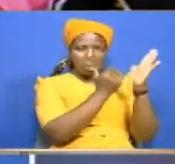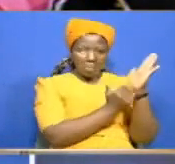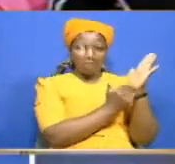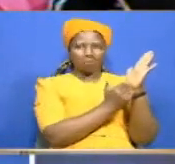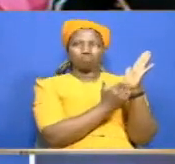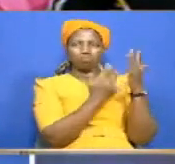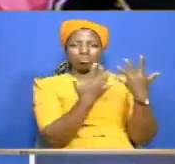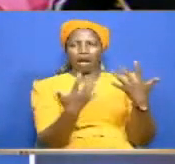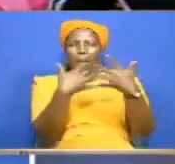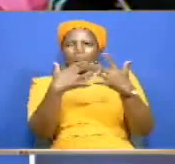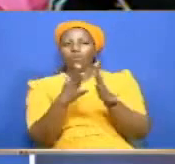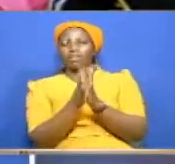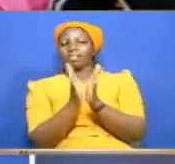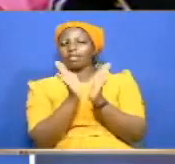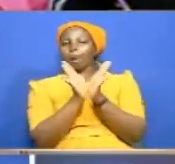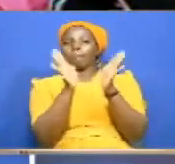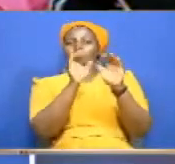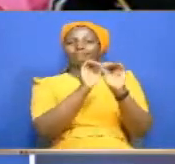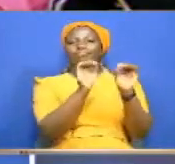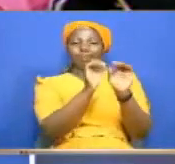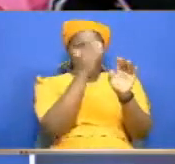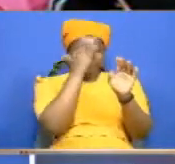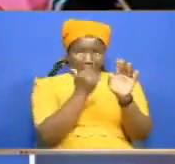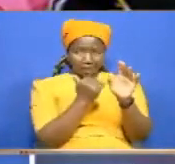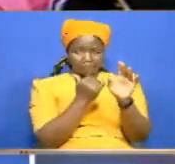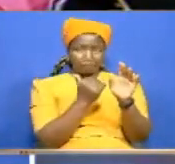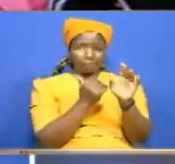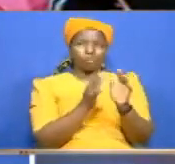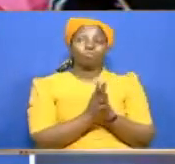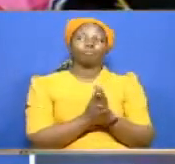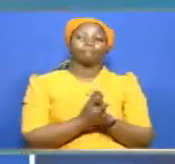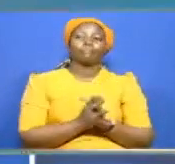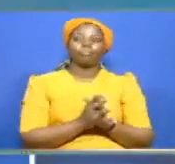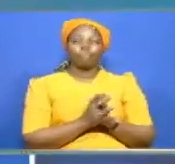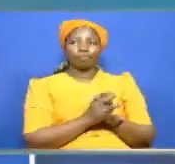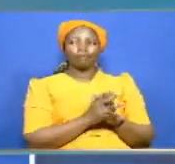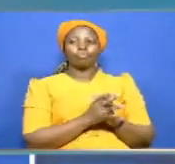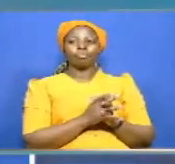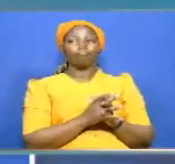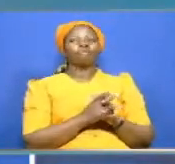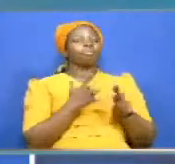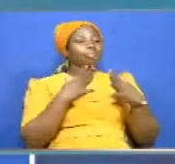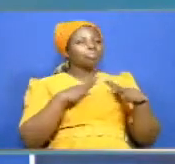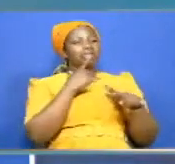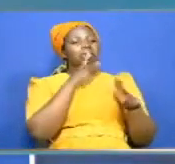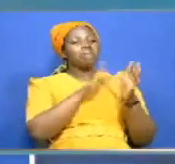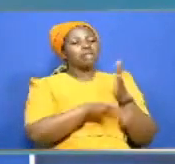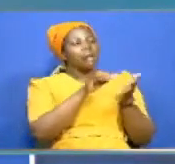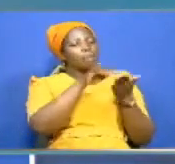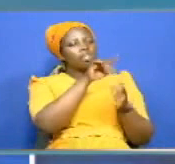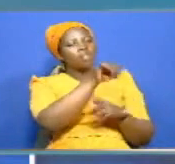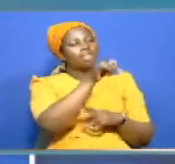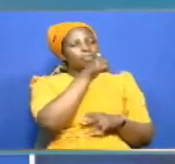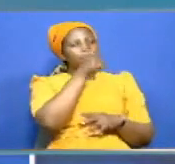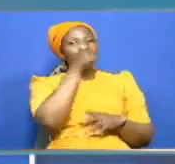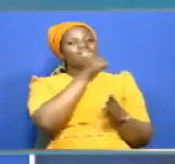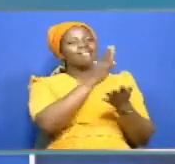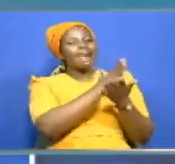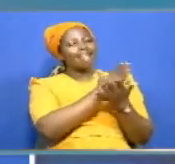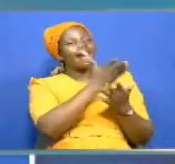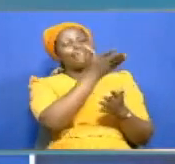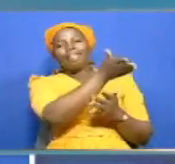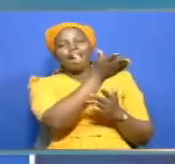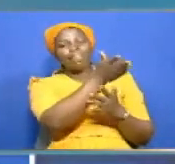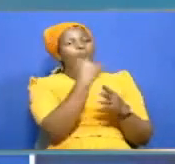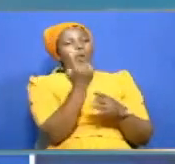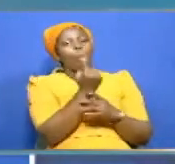resonate with the public, because the talk out there is that most of these private sectors are out